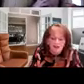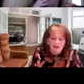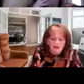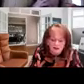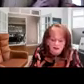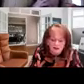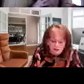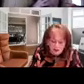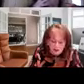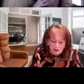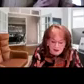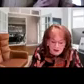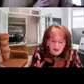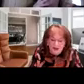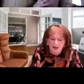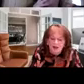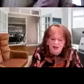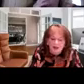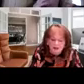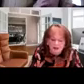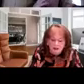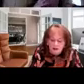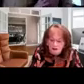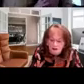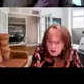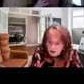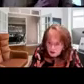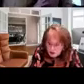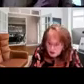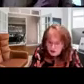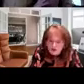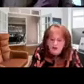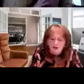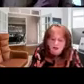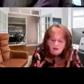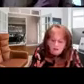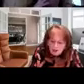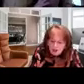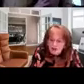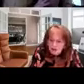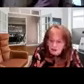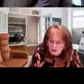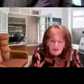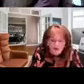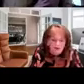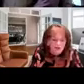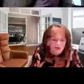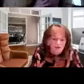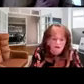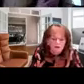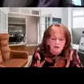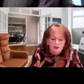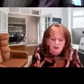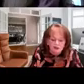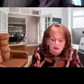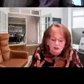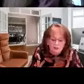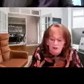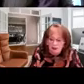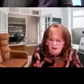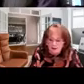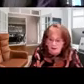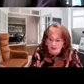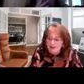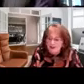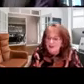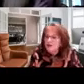race, ethnicity, national origin, religion, gender, sexual orientation, disability,